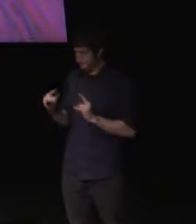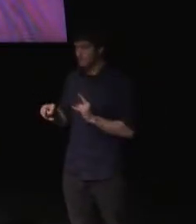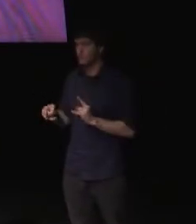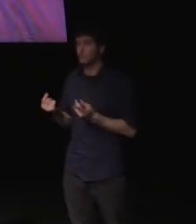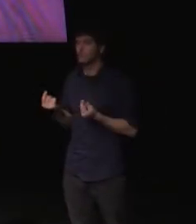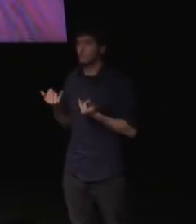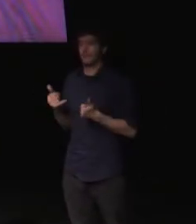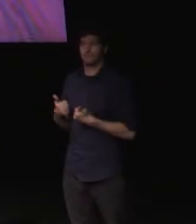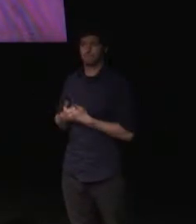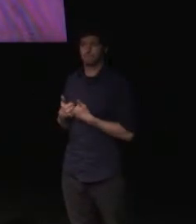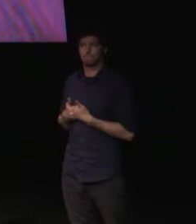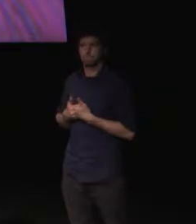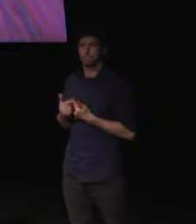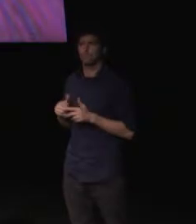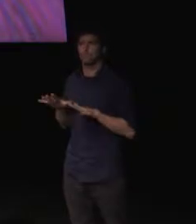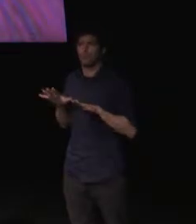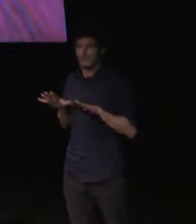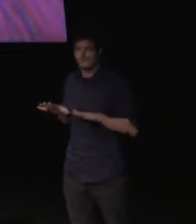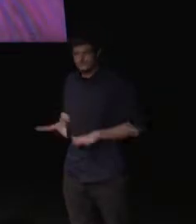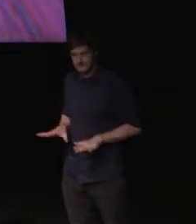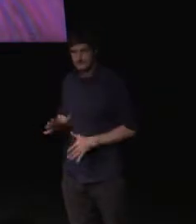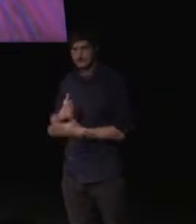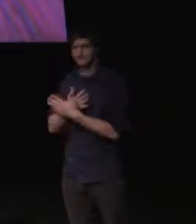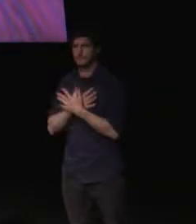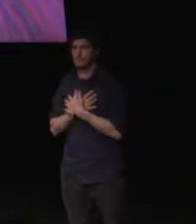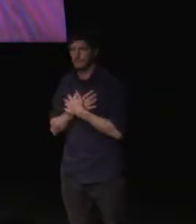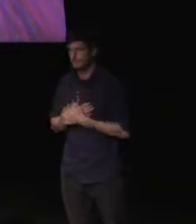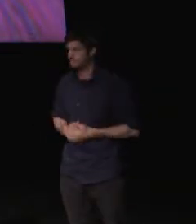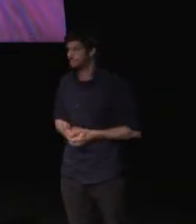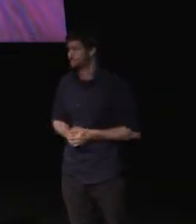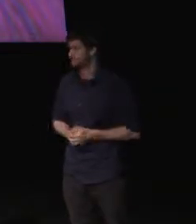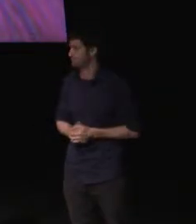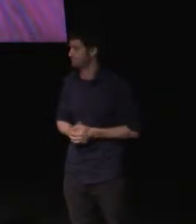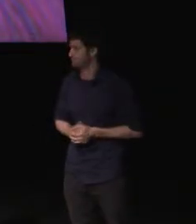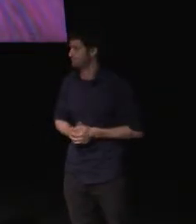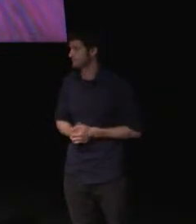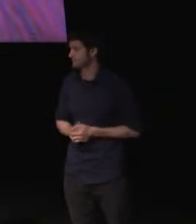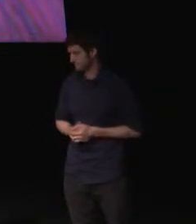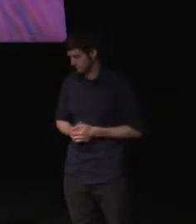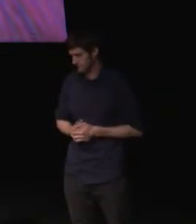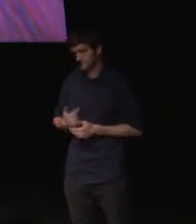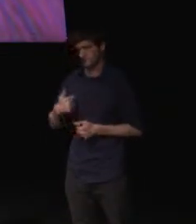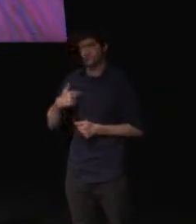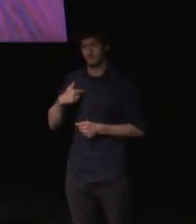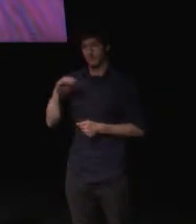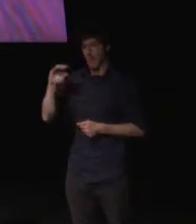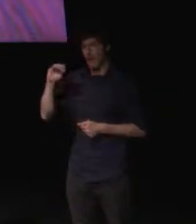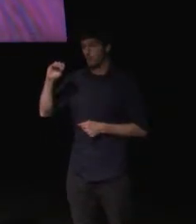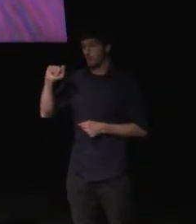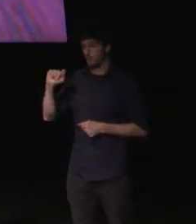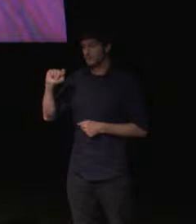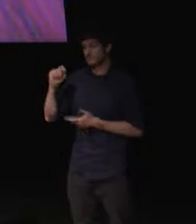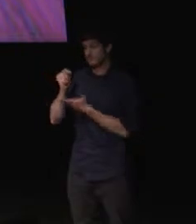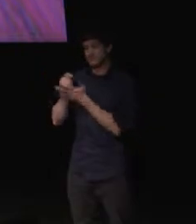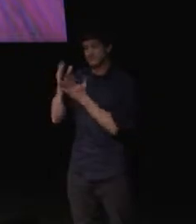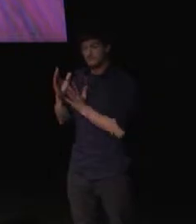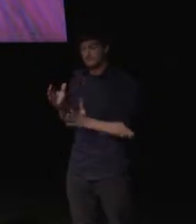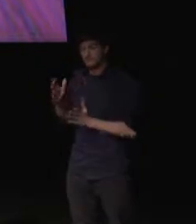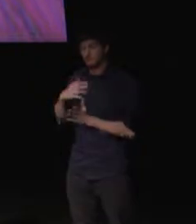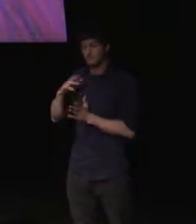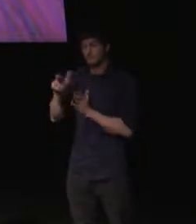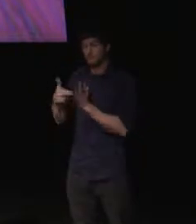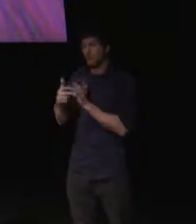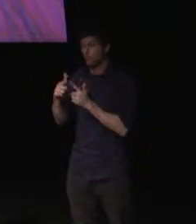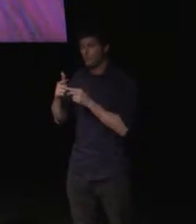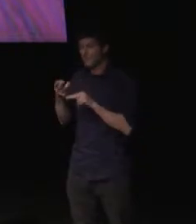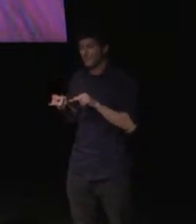relaxation. So what we do as occupational therapists is essentially our role is to enhance function and independence in all areas